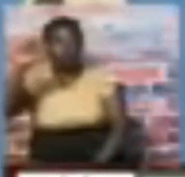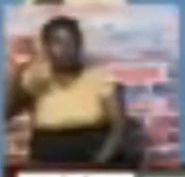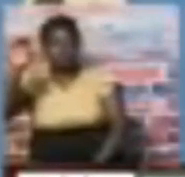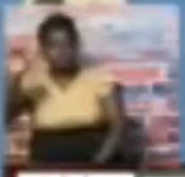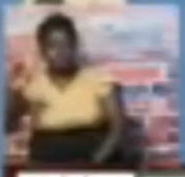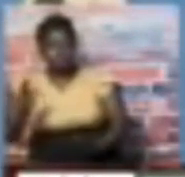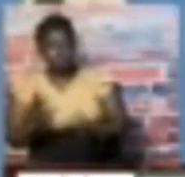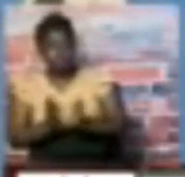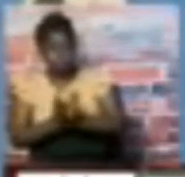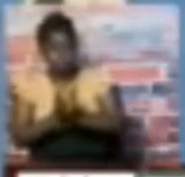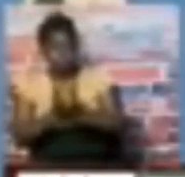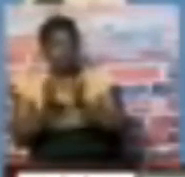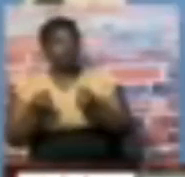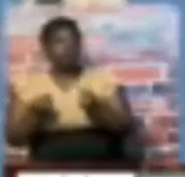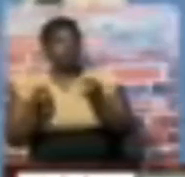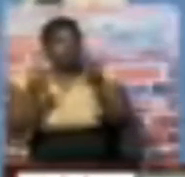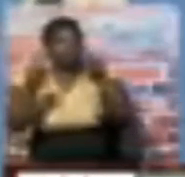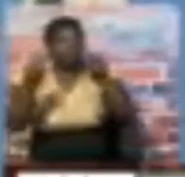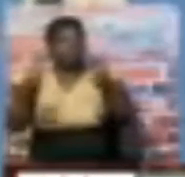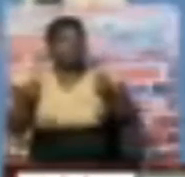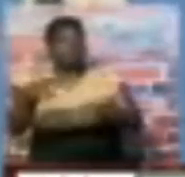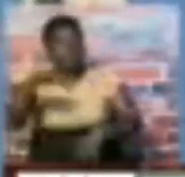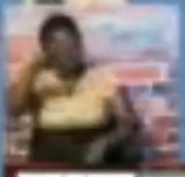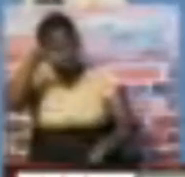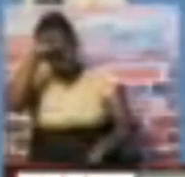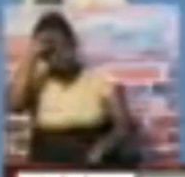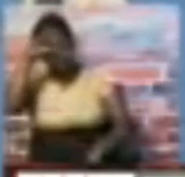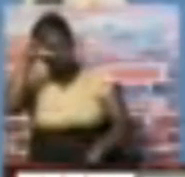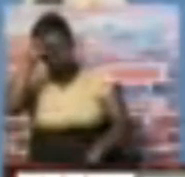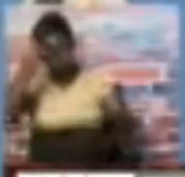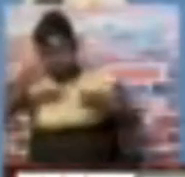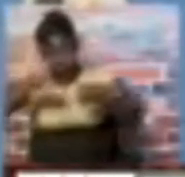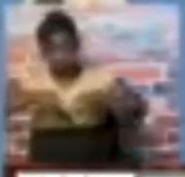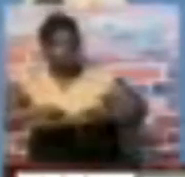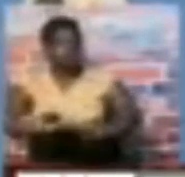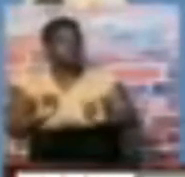transport and deals with the educational institutions.